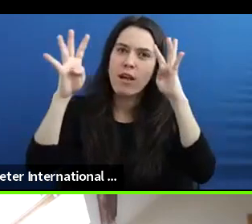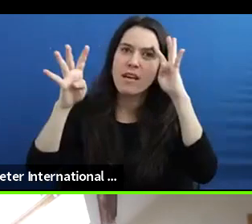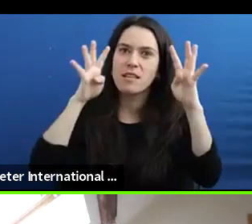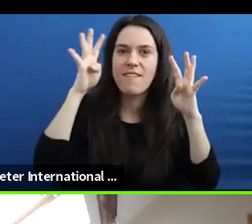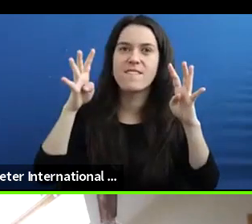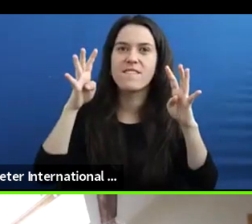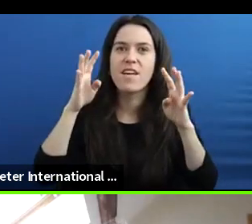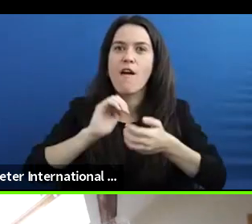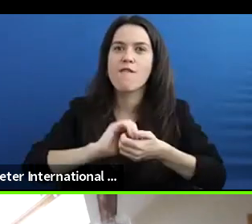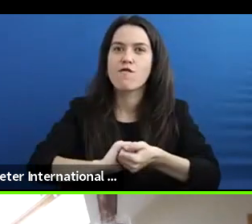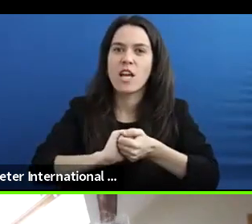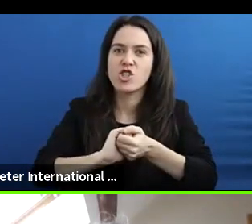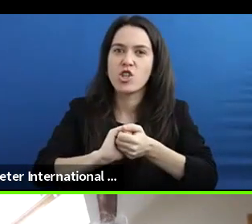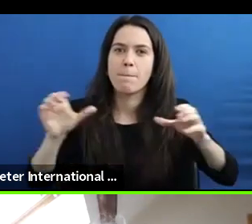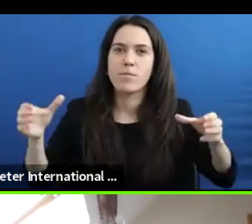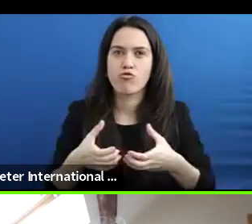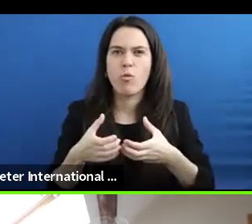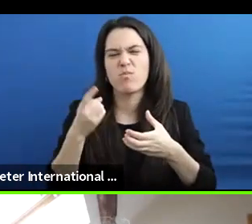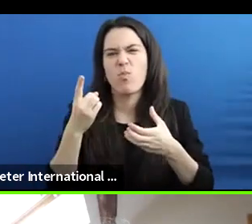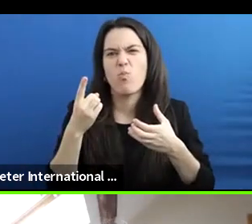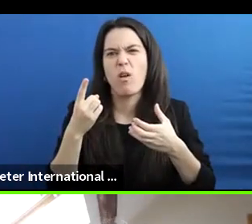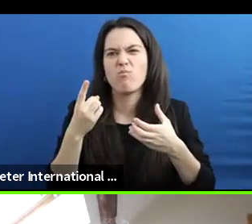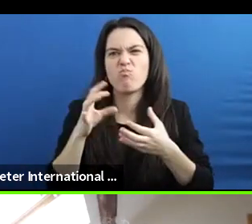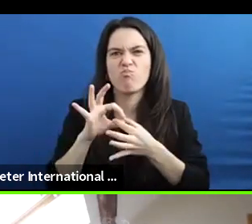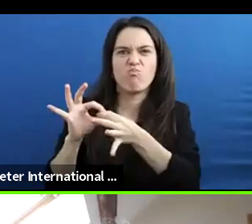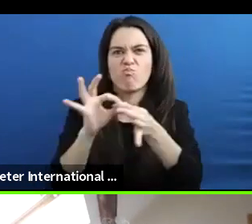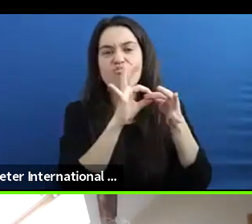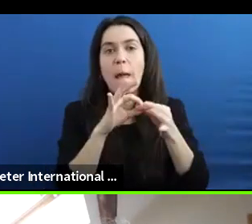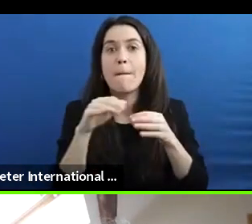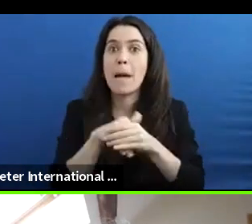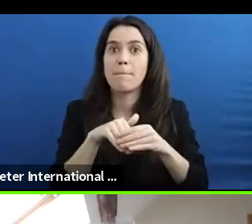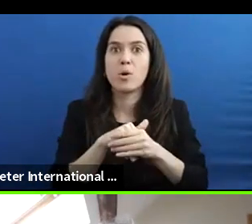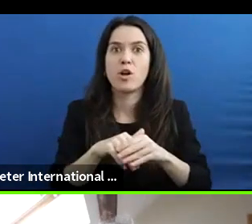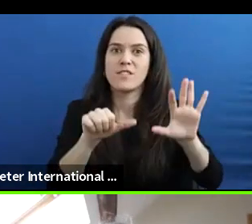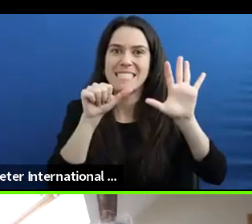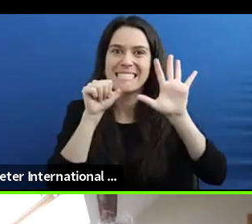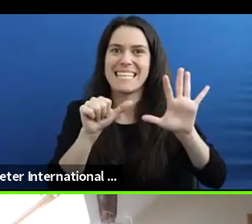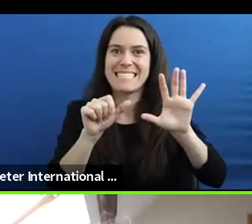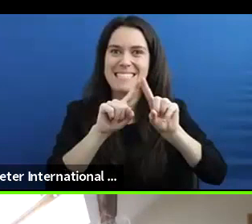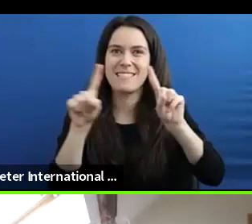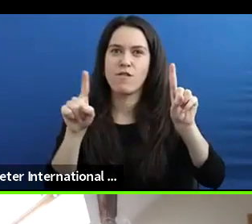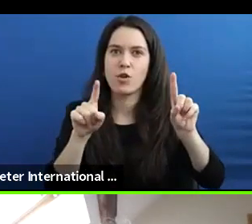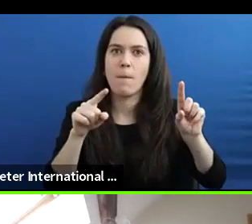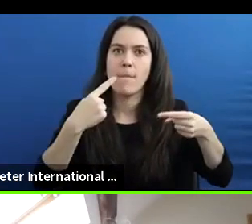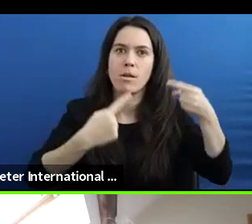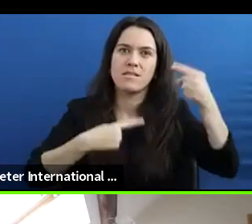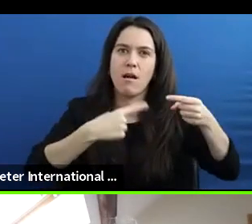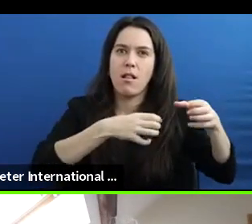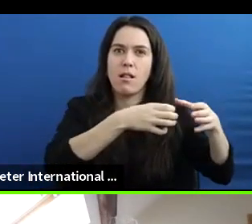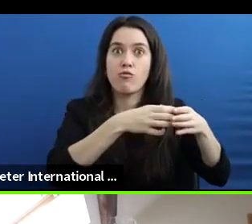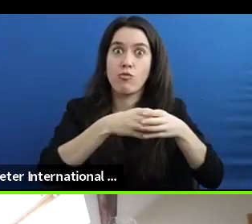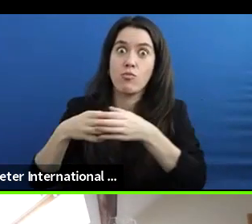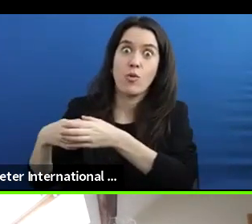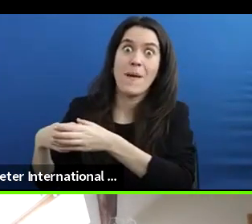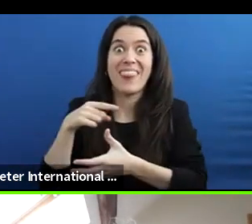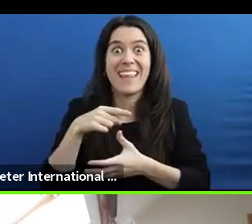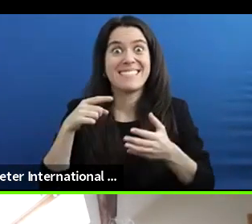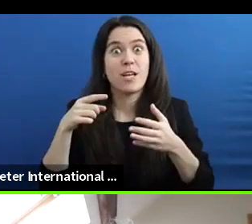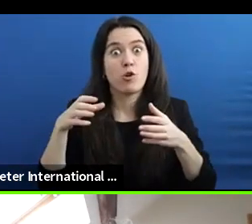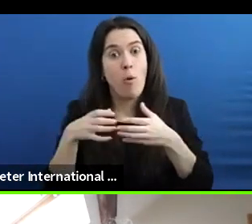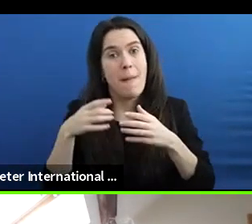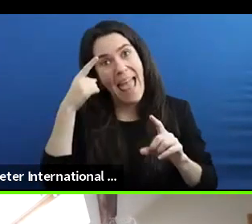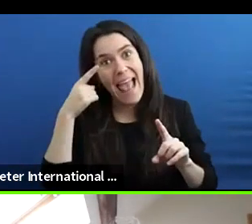sort of coalition in the European Parliament with members from 6 different political groups. And the aim of this group actually